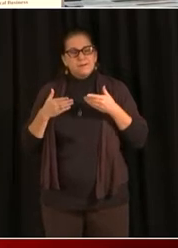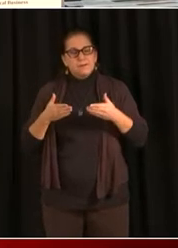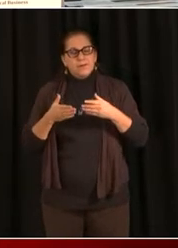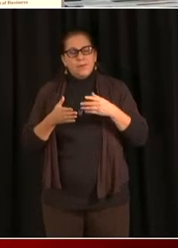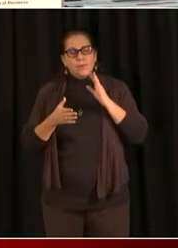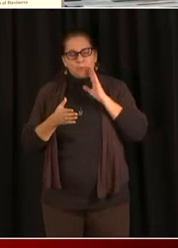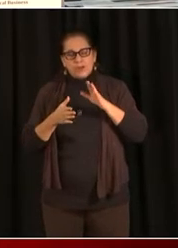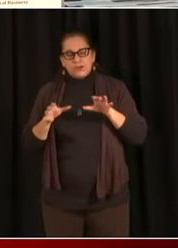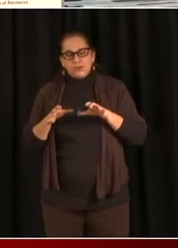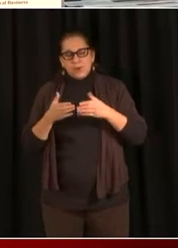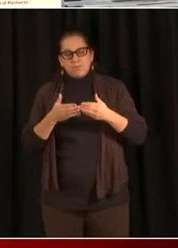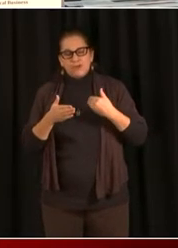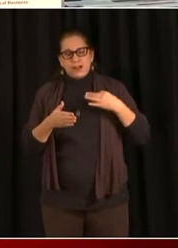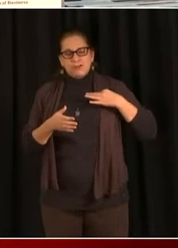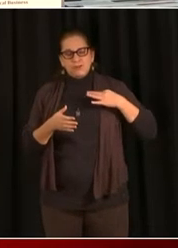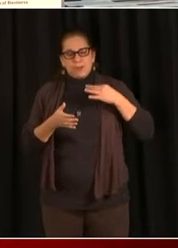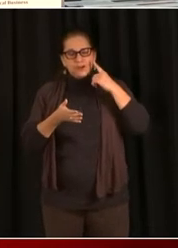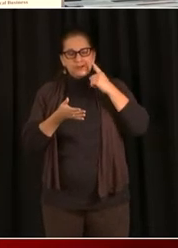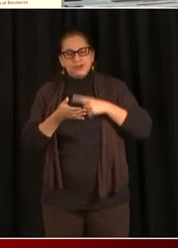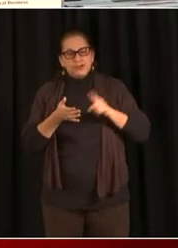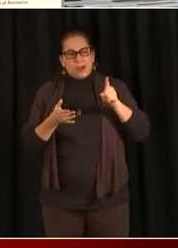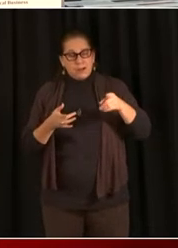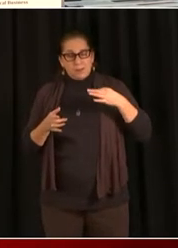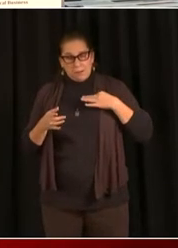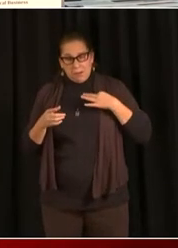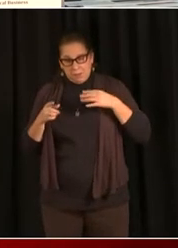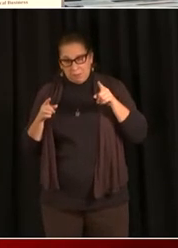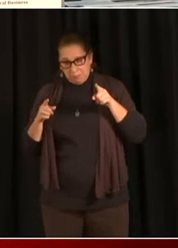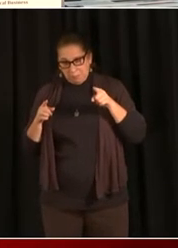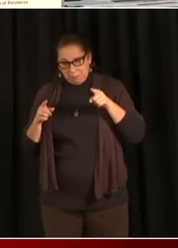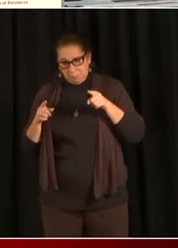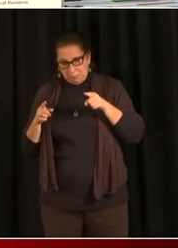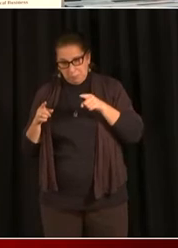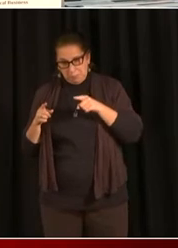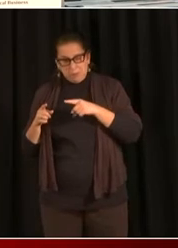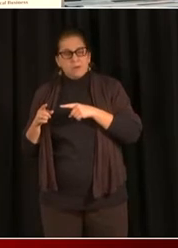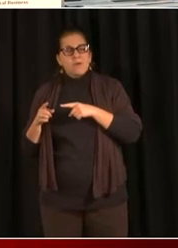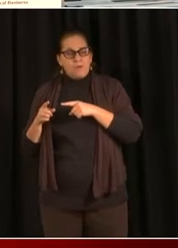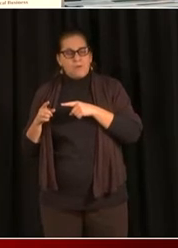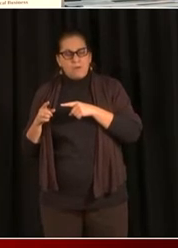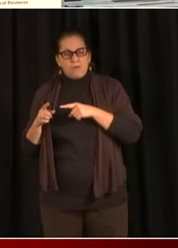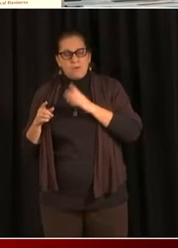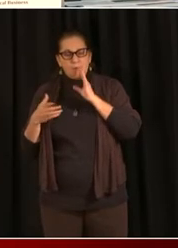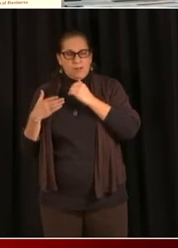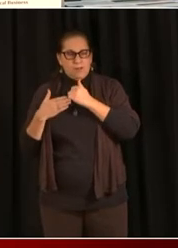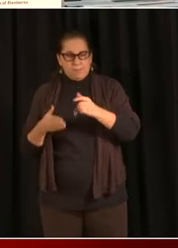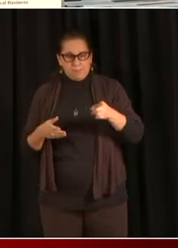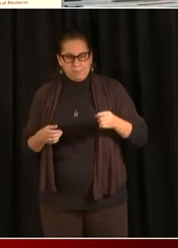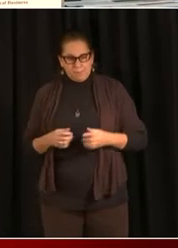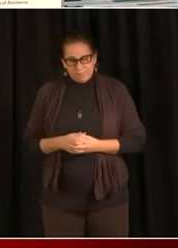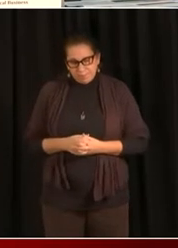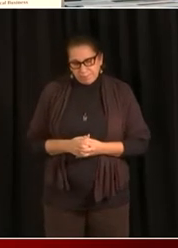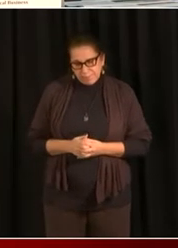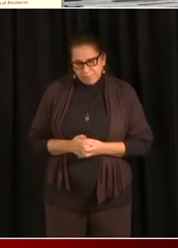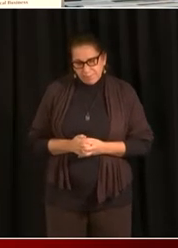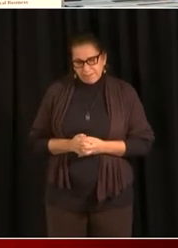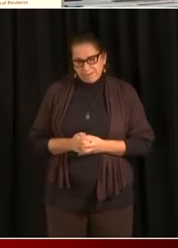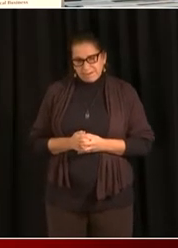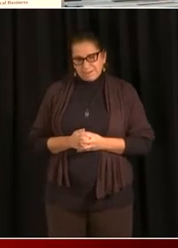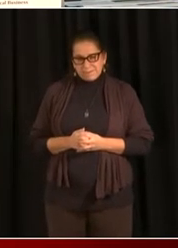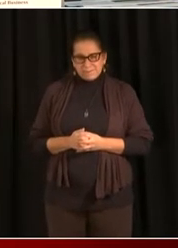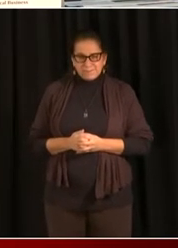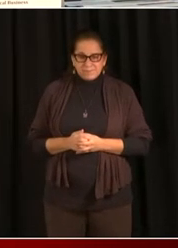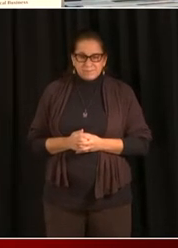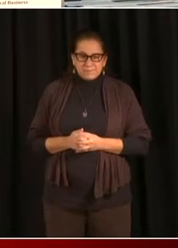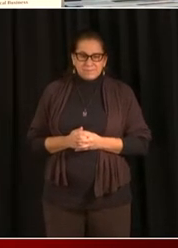pre-eligibility check. And we know a lot of times, as people are busy and they're rushing and they're putting things in and they think it's complete, the last